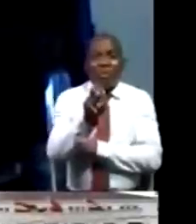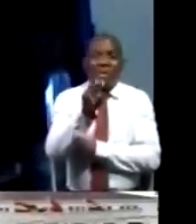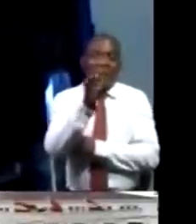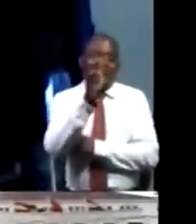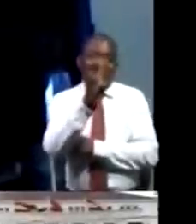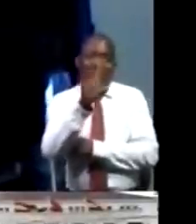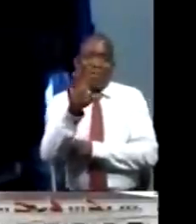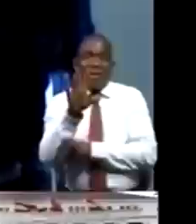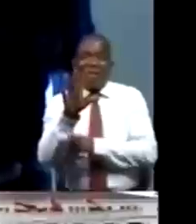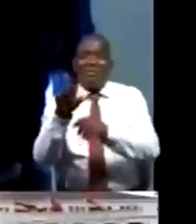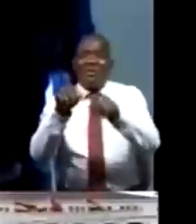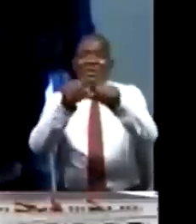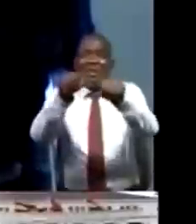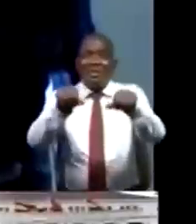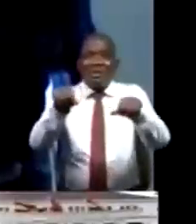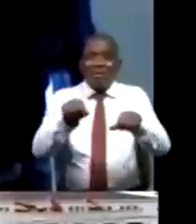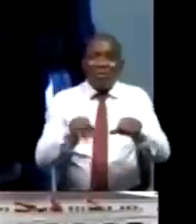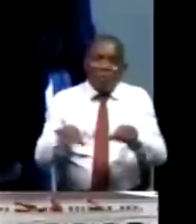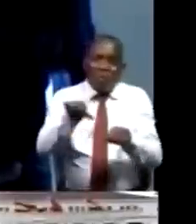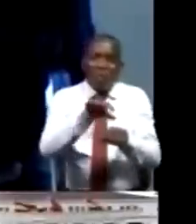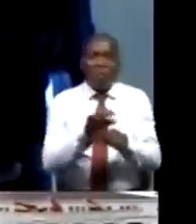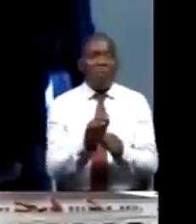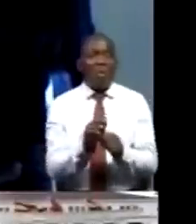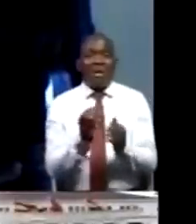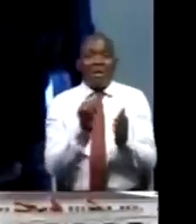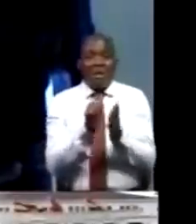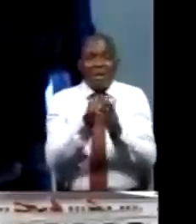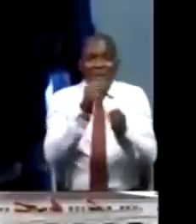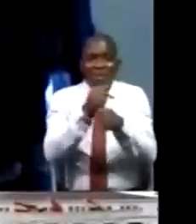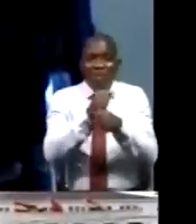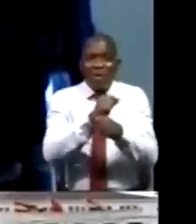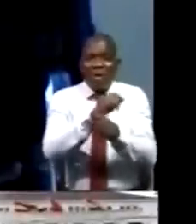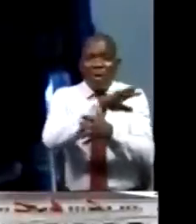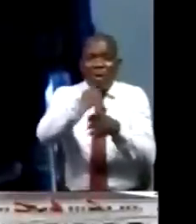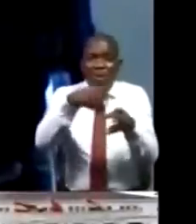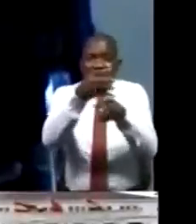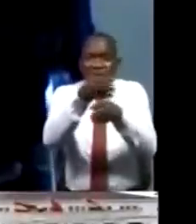275 constituency results that make up that summary.